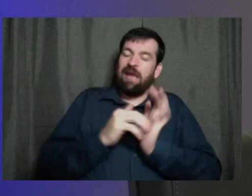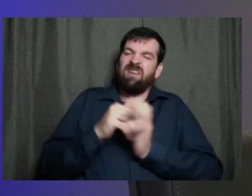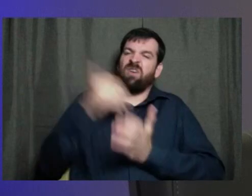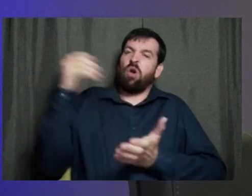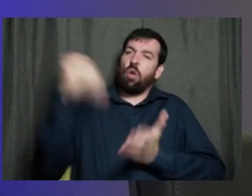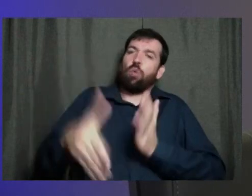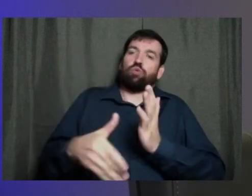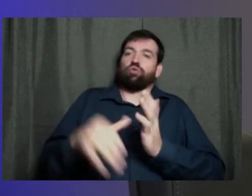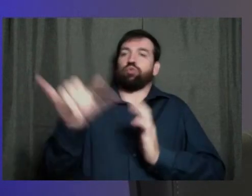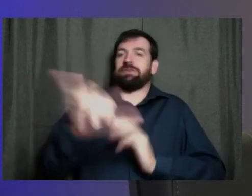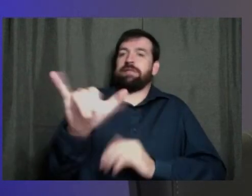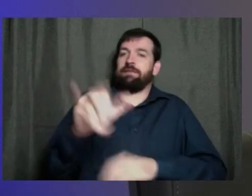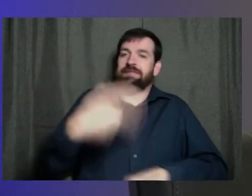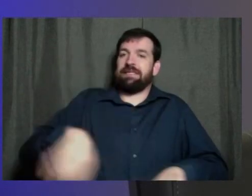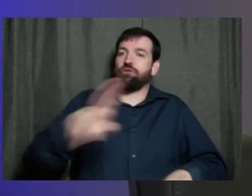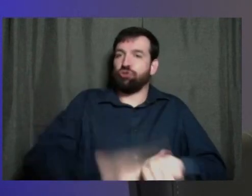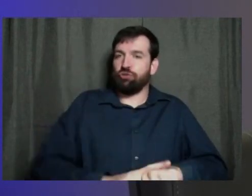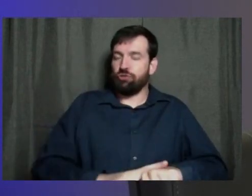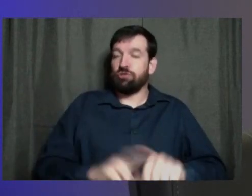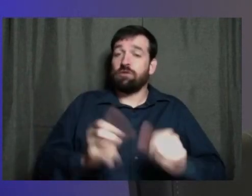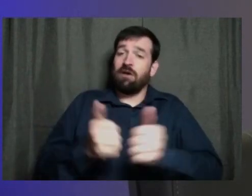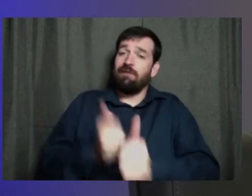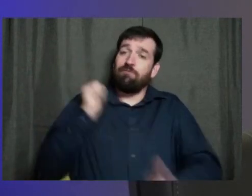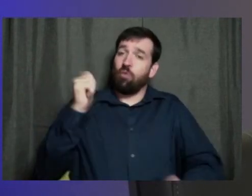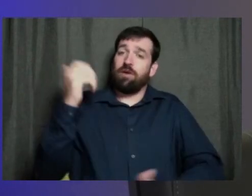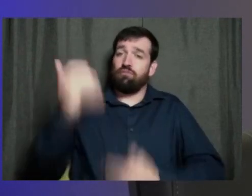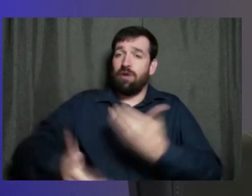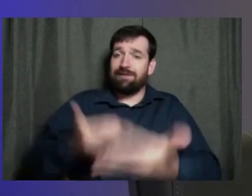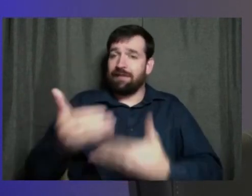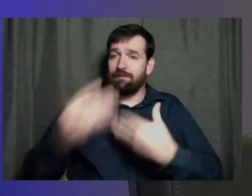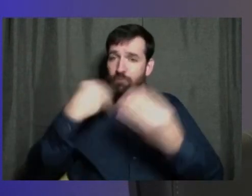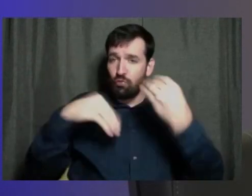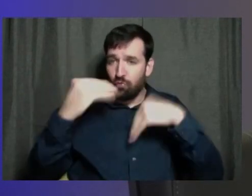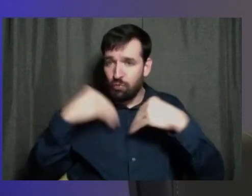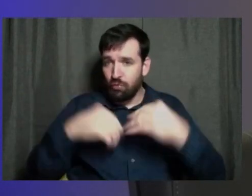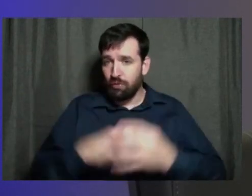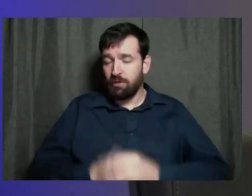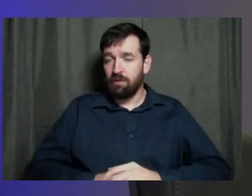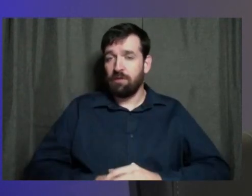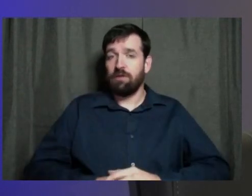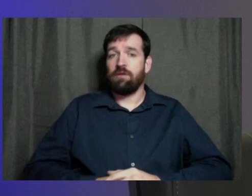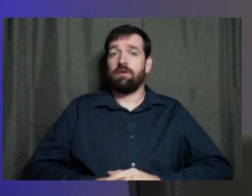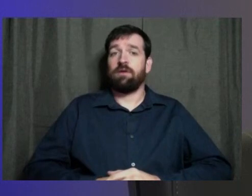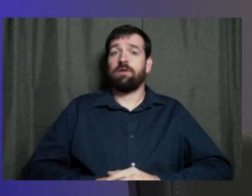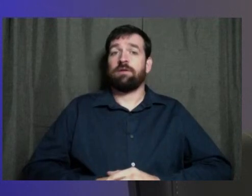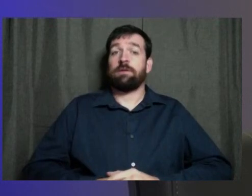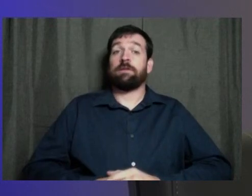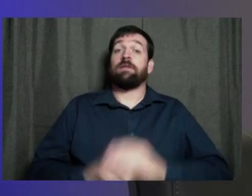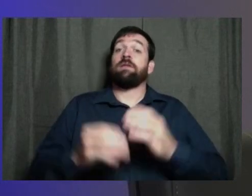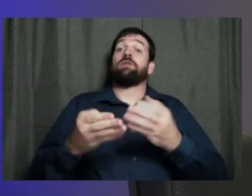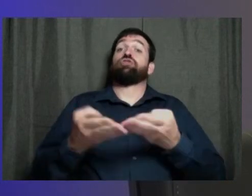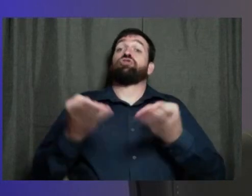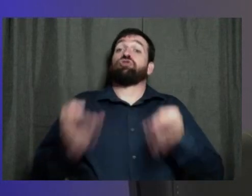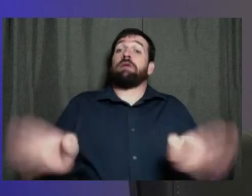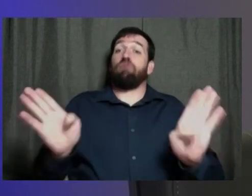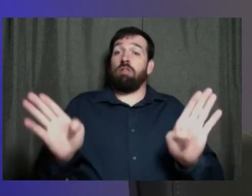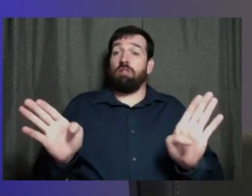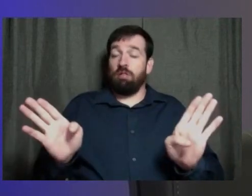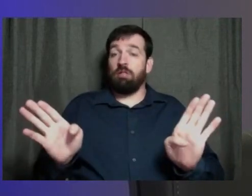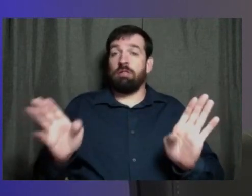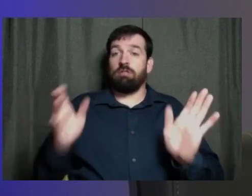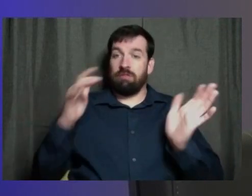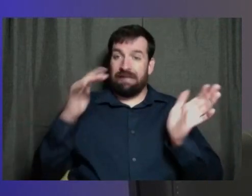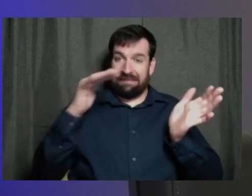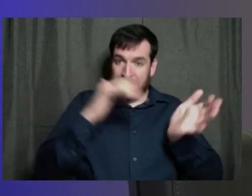nature, avoid a lot of processed foods. And in general, the studies, really the